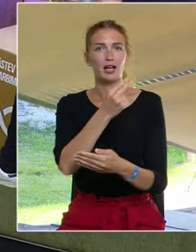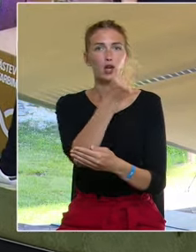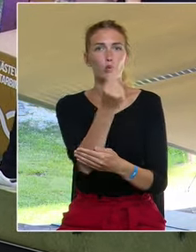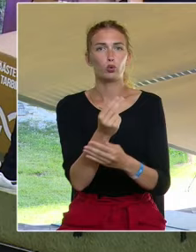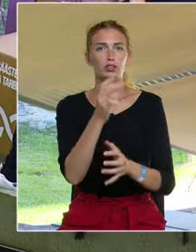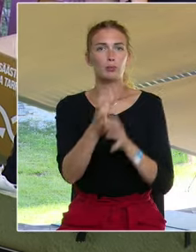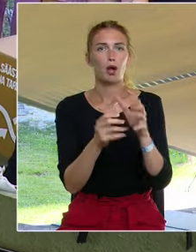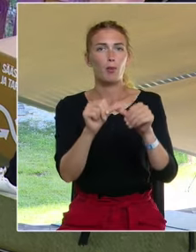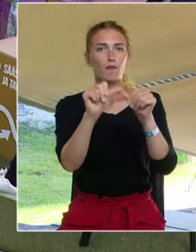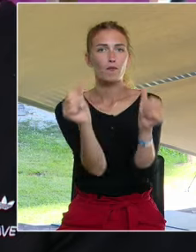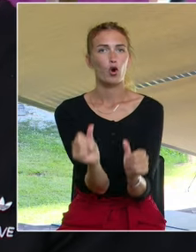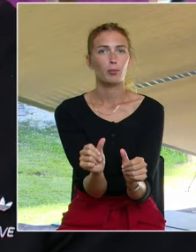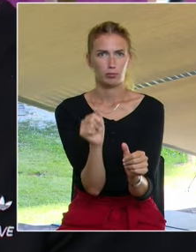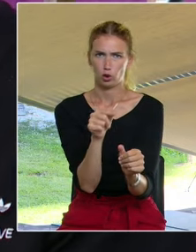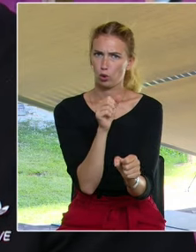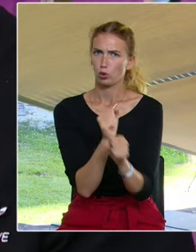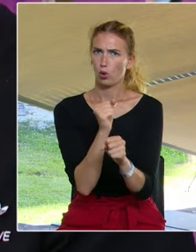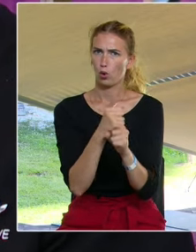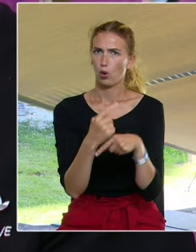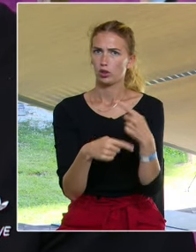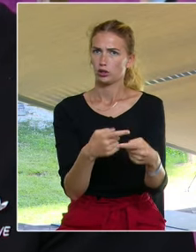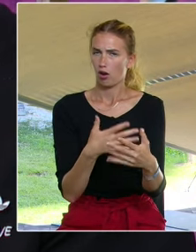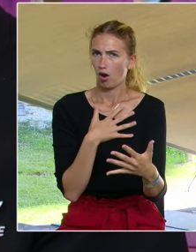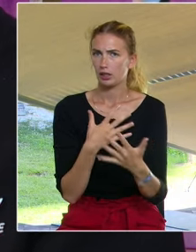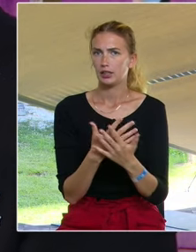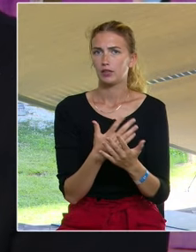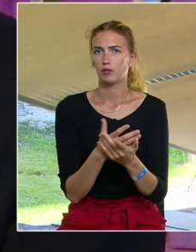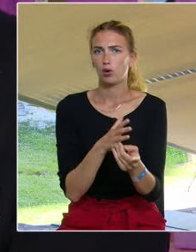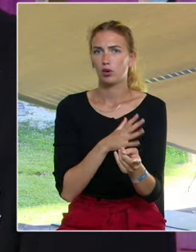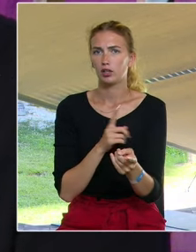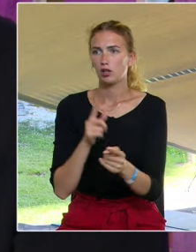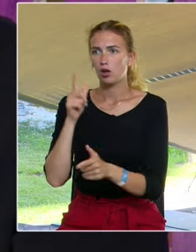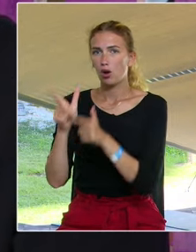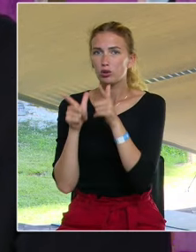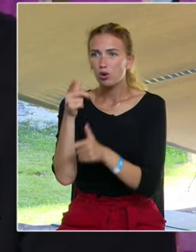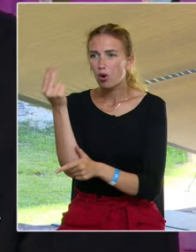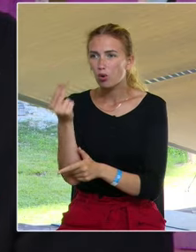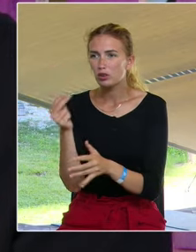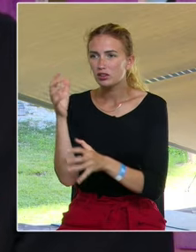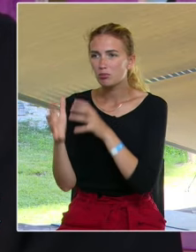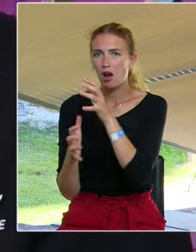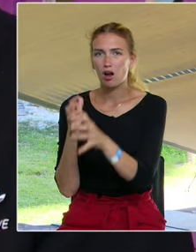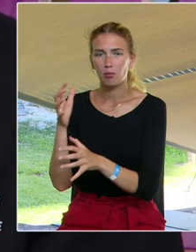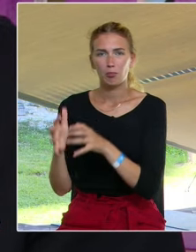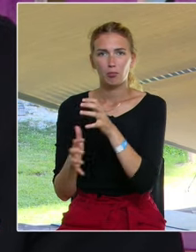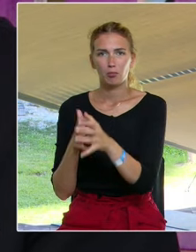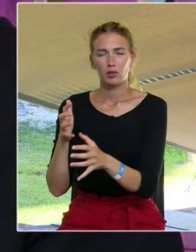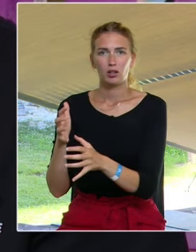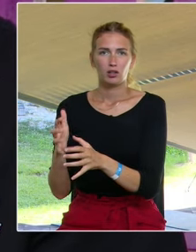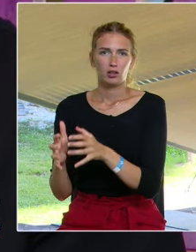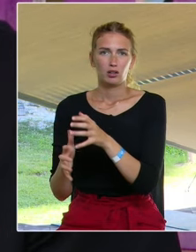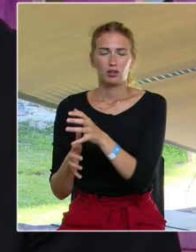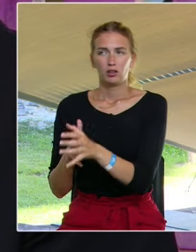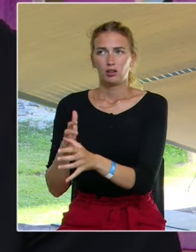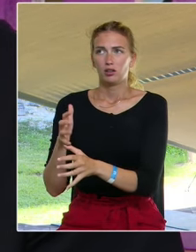was functioning and active, even though the actual physical trad art world was largely